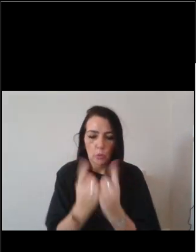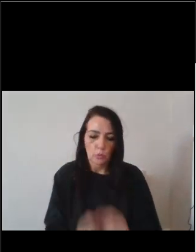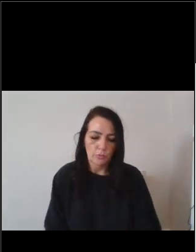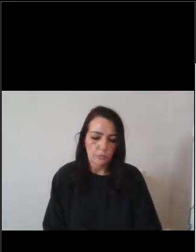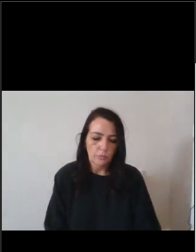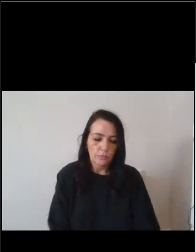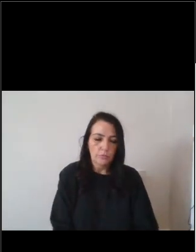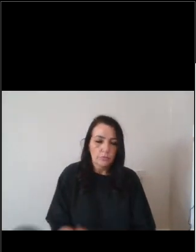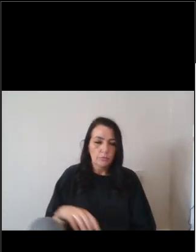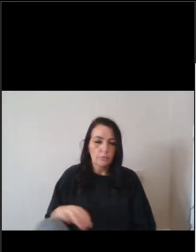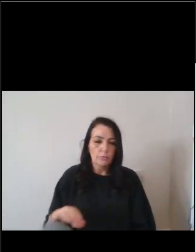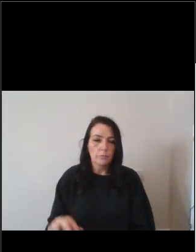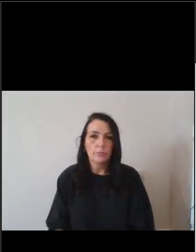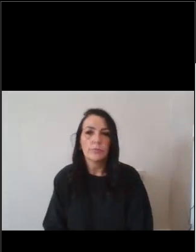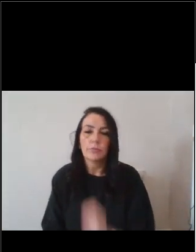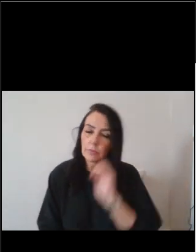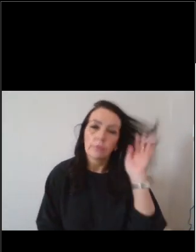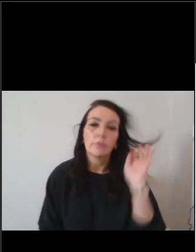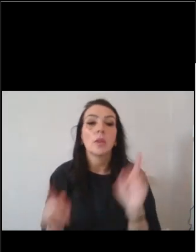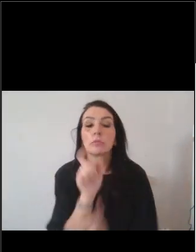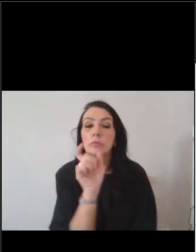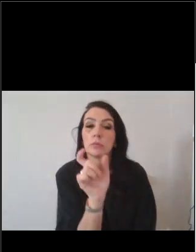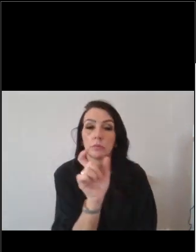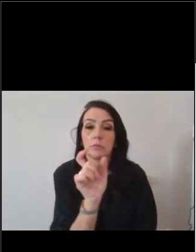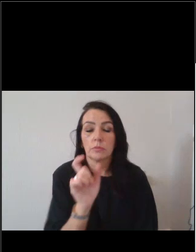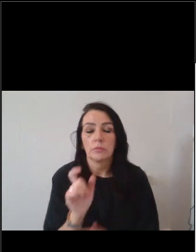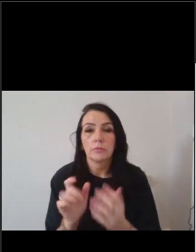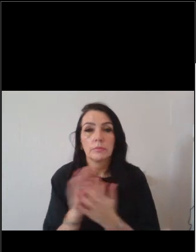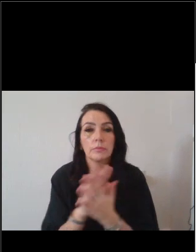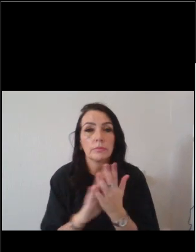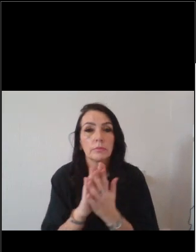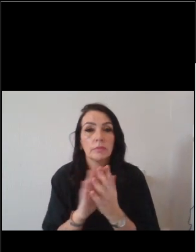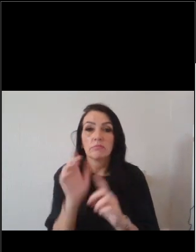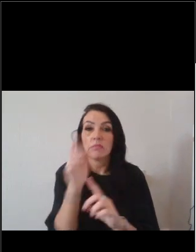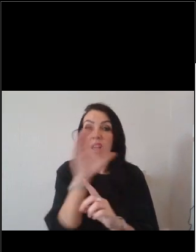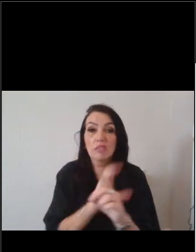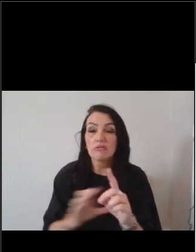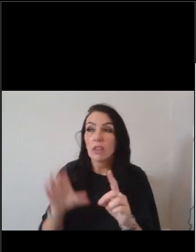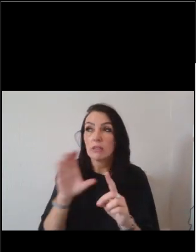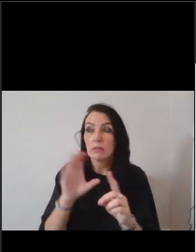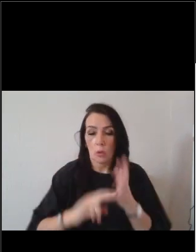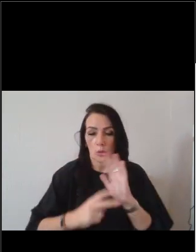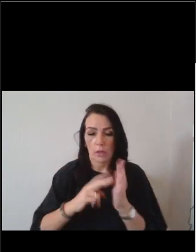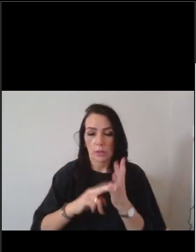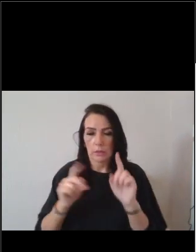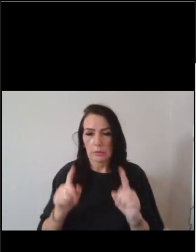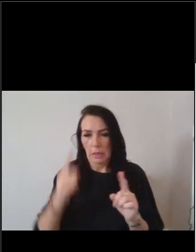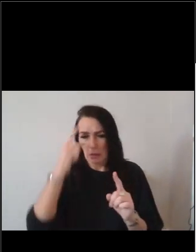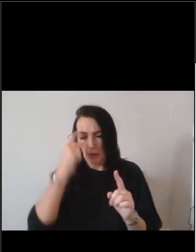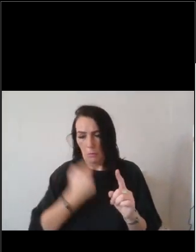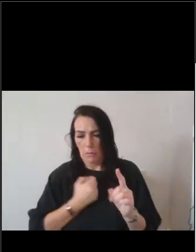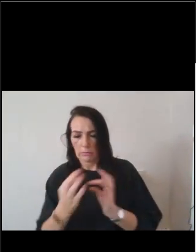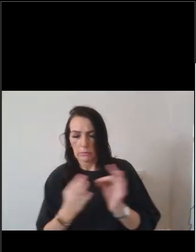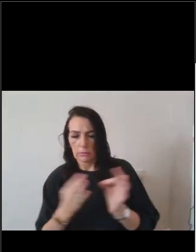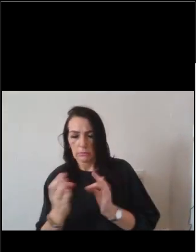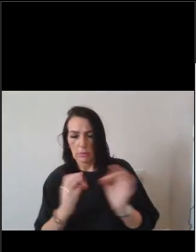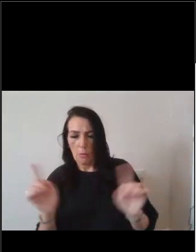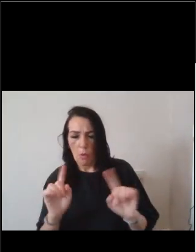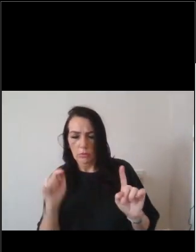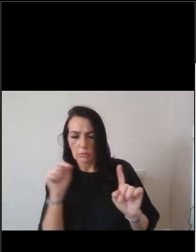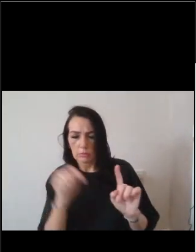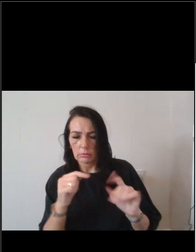But net zero is also a term that an organisation or country might use to describe their strategy towards it.